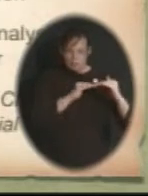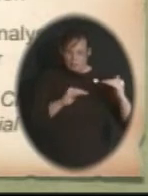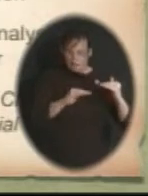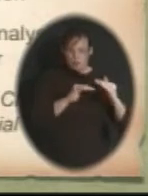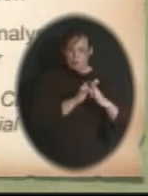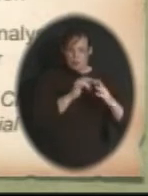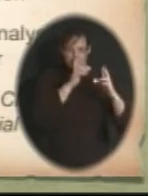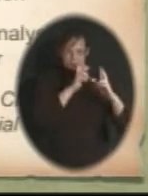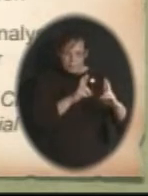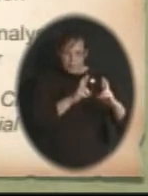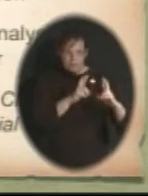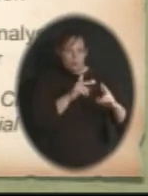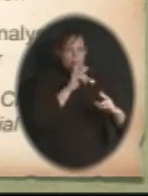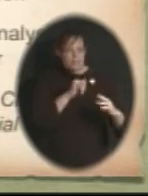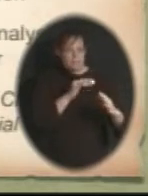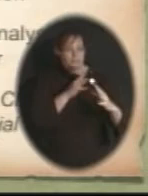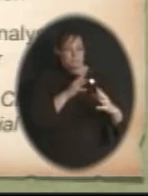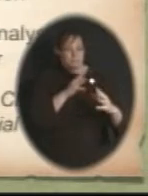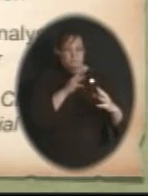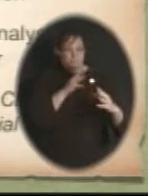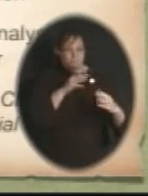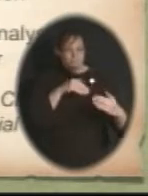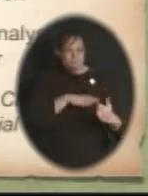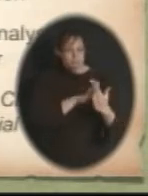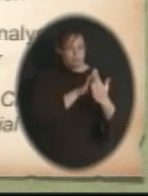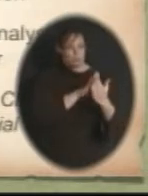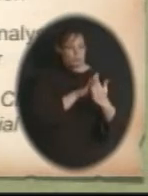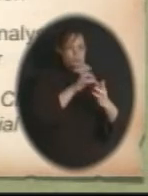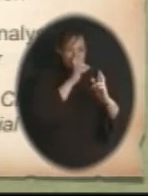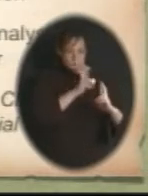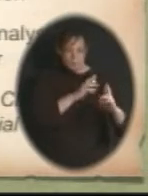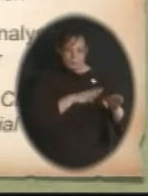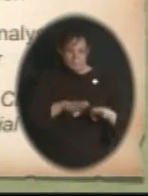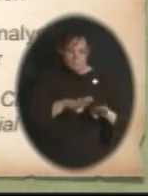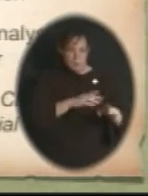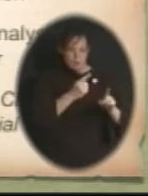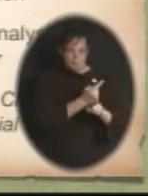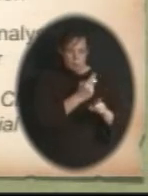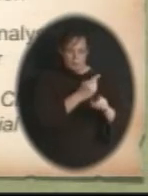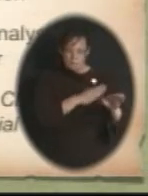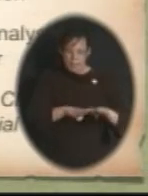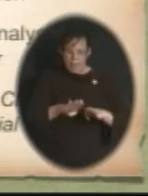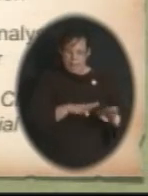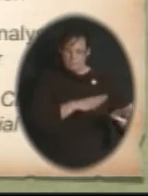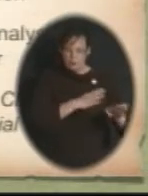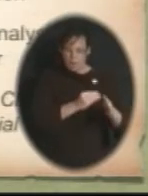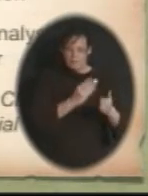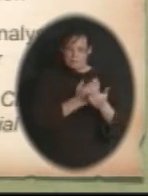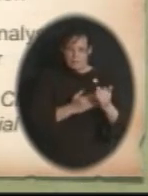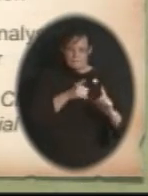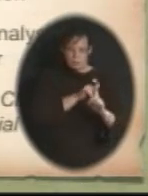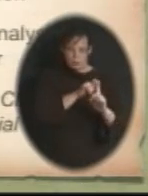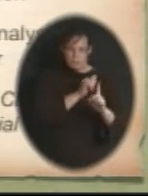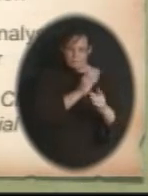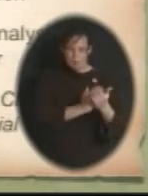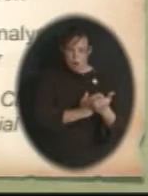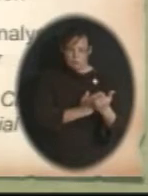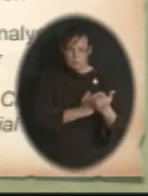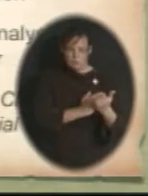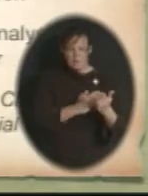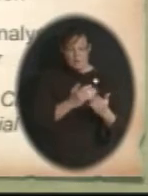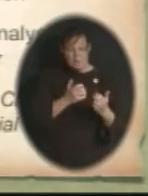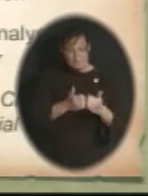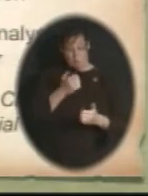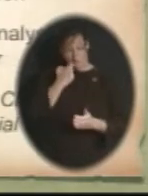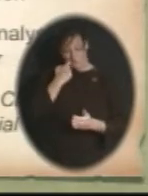really is specifically addressing respectful behavior, appropriate behavior, and some bullying pieces there. And then most